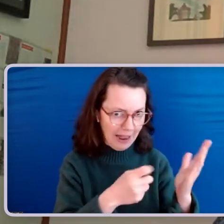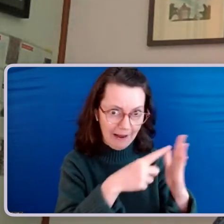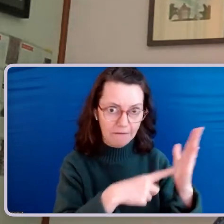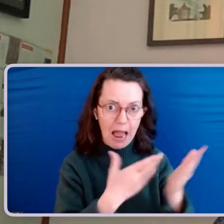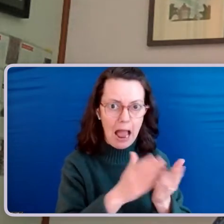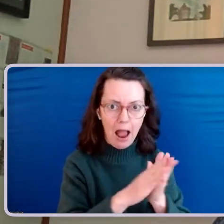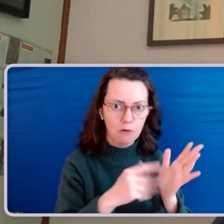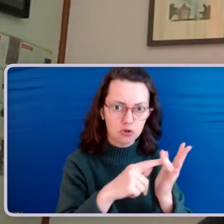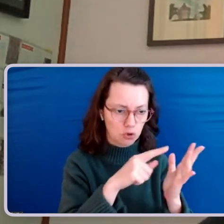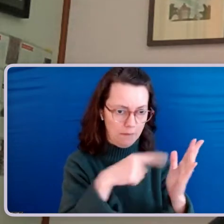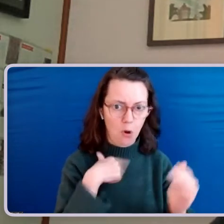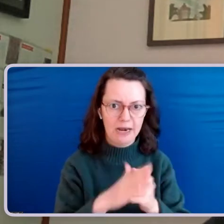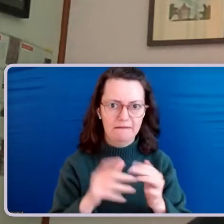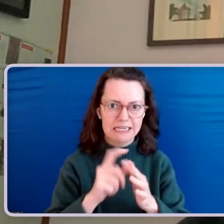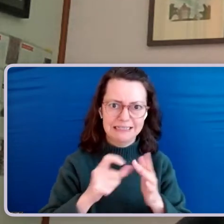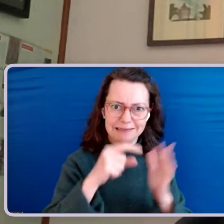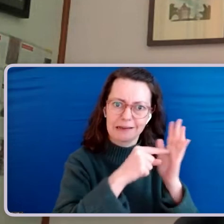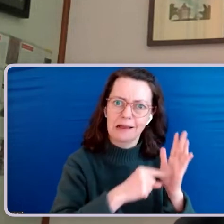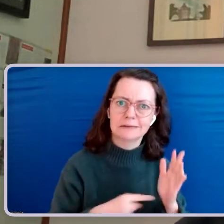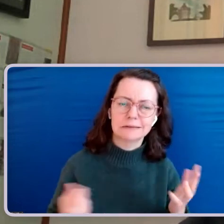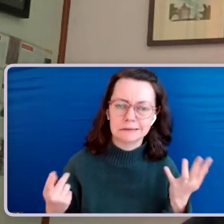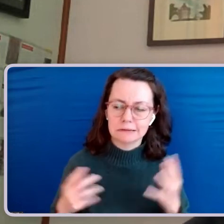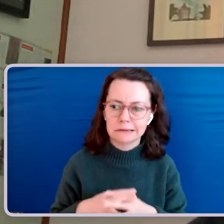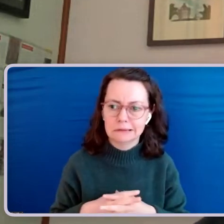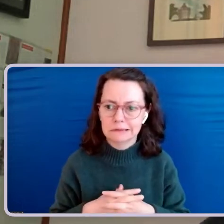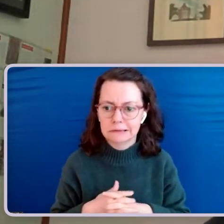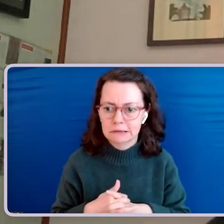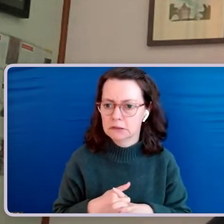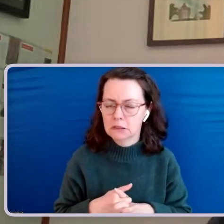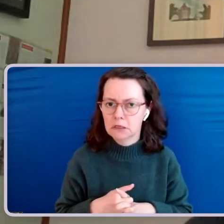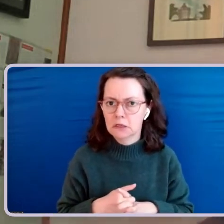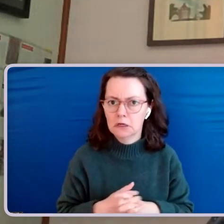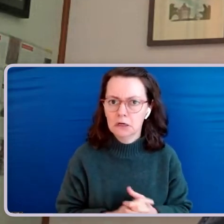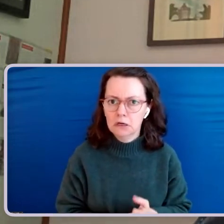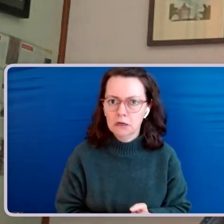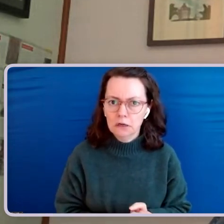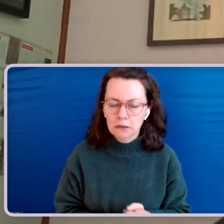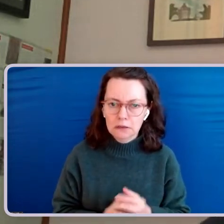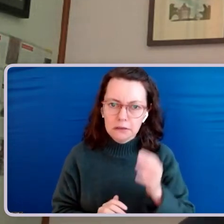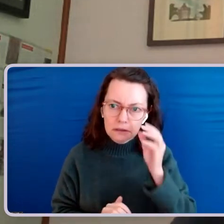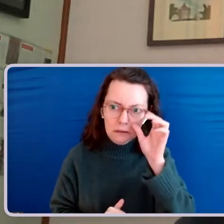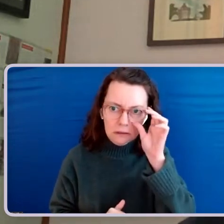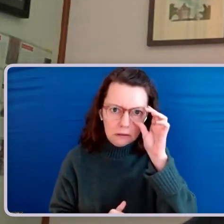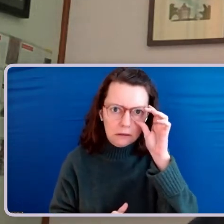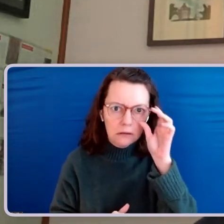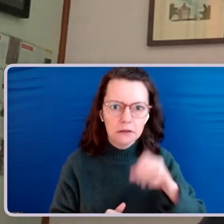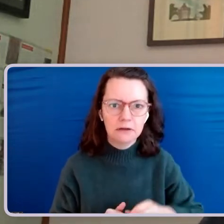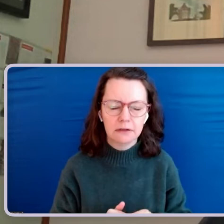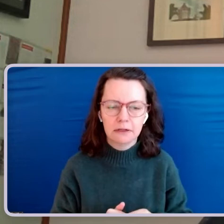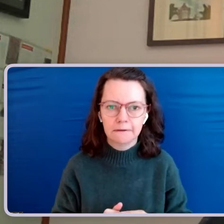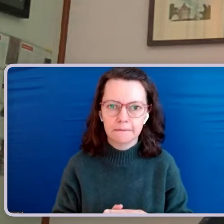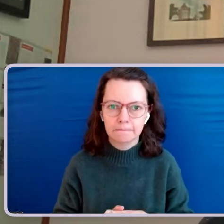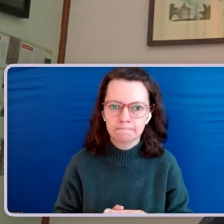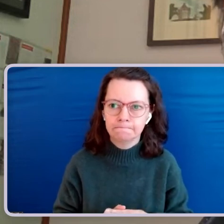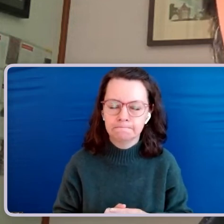in the community where disability and viruses and diseases is something that